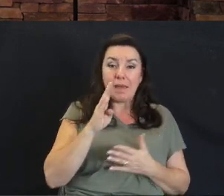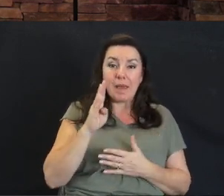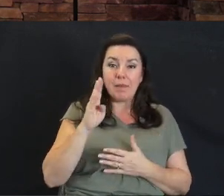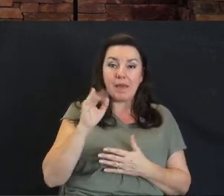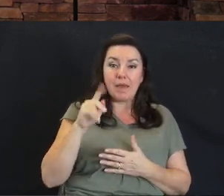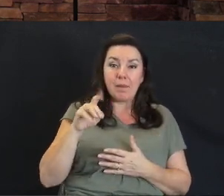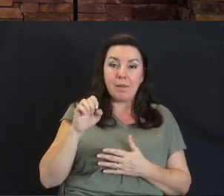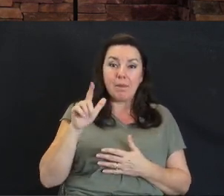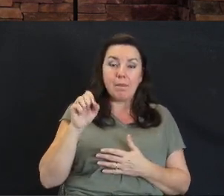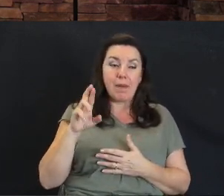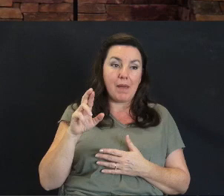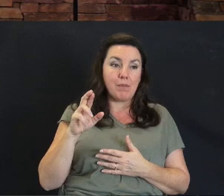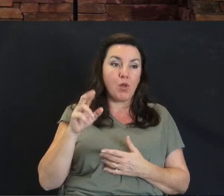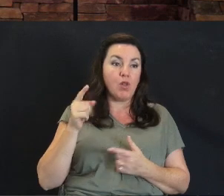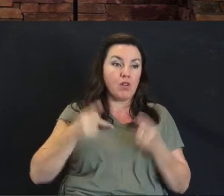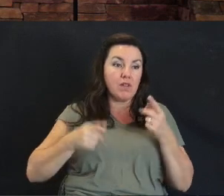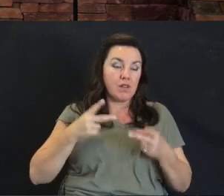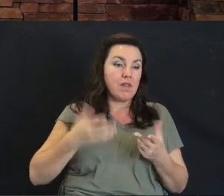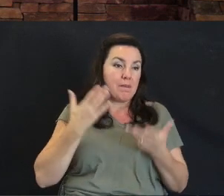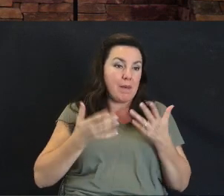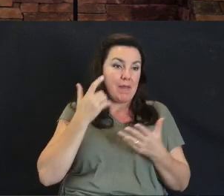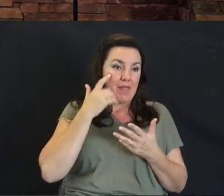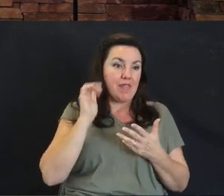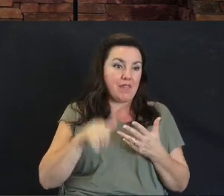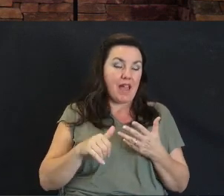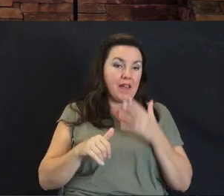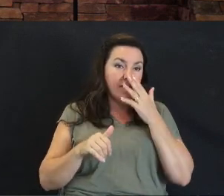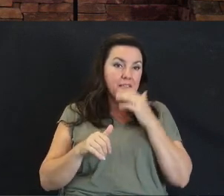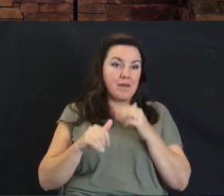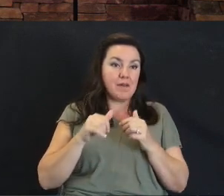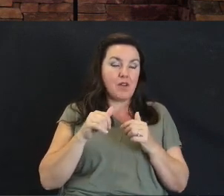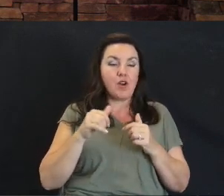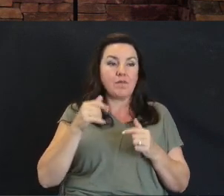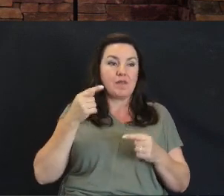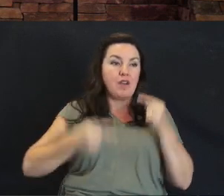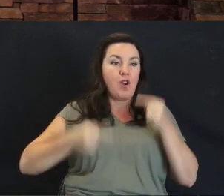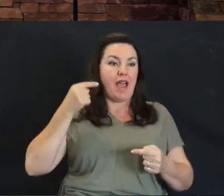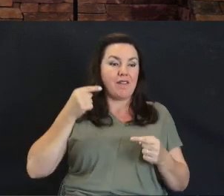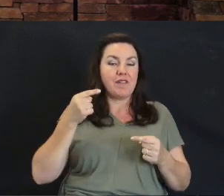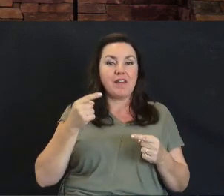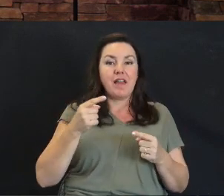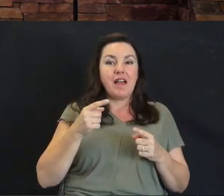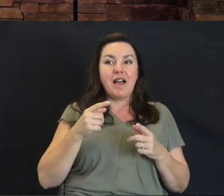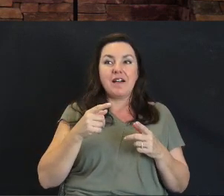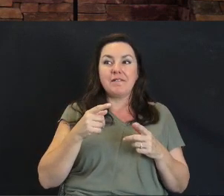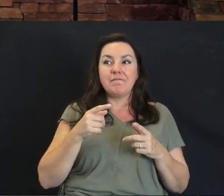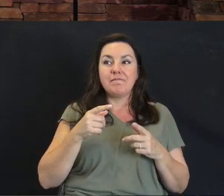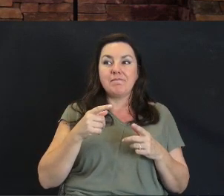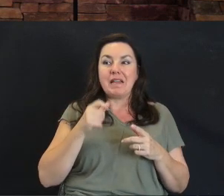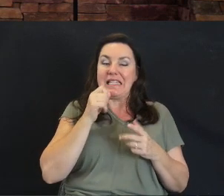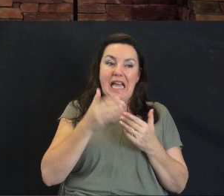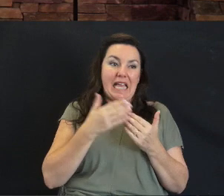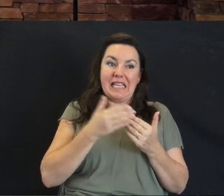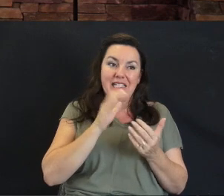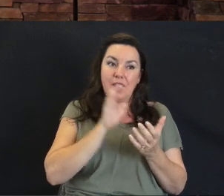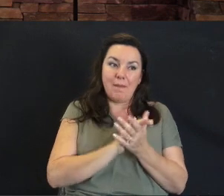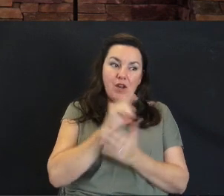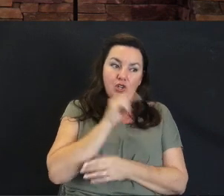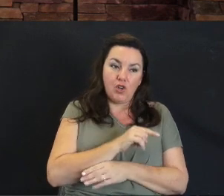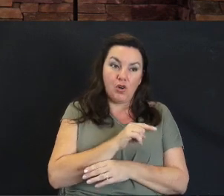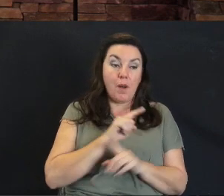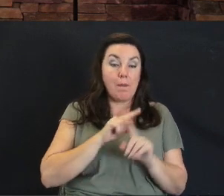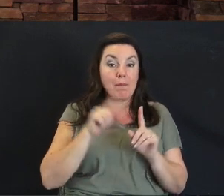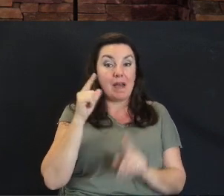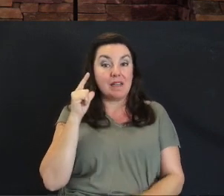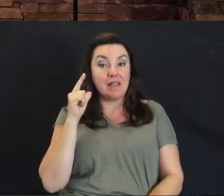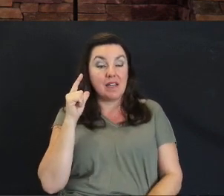As they study her They think that She had bipolar Not an easy woman To be married to Yet Abraham Lincoln Sacrificially loved his wife And cared for her